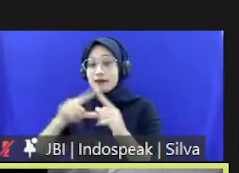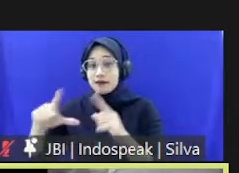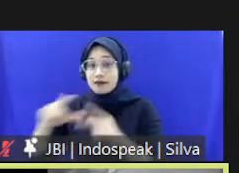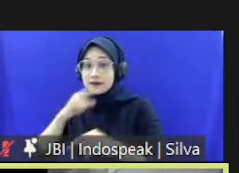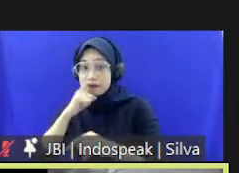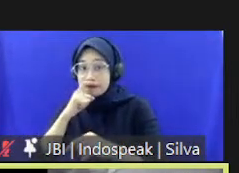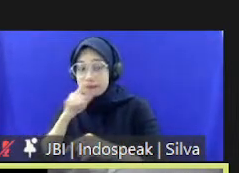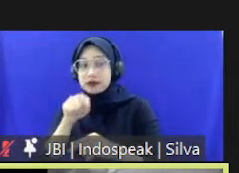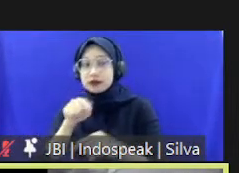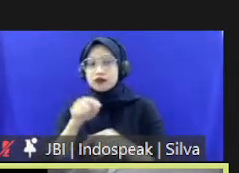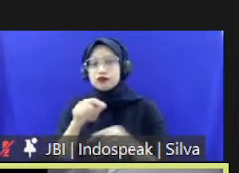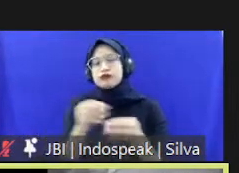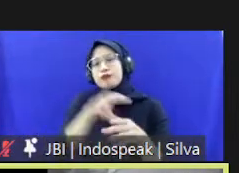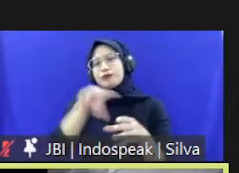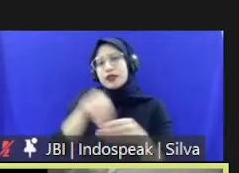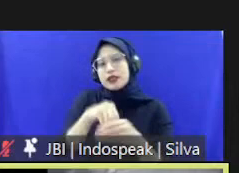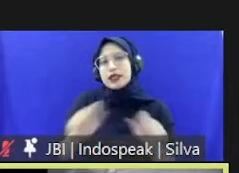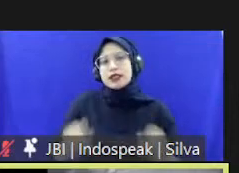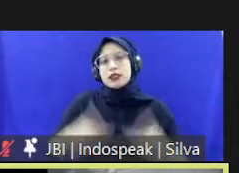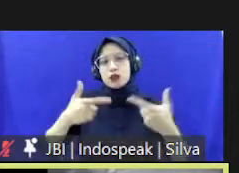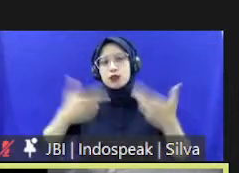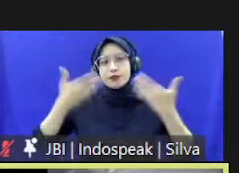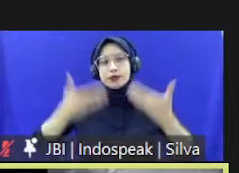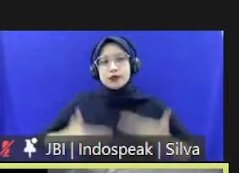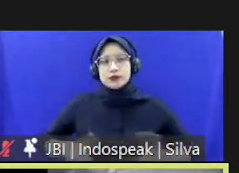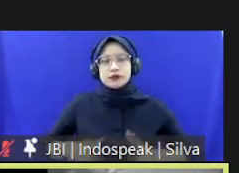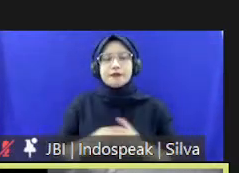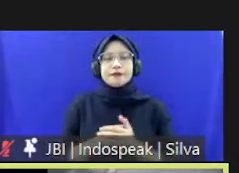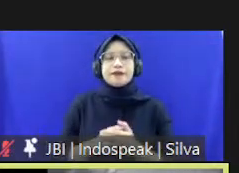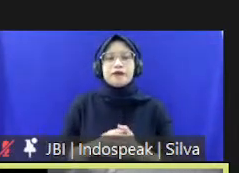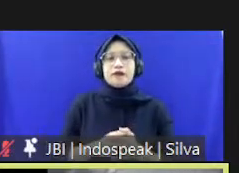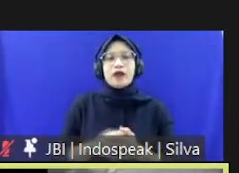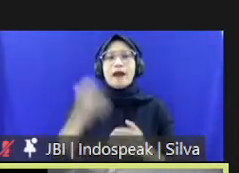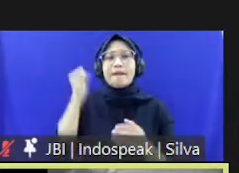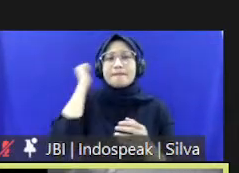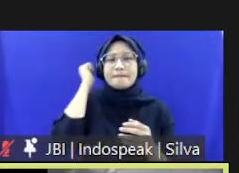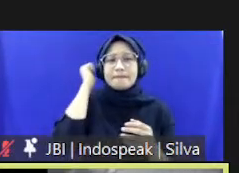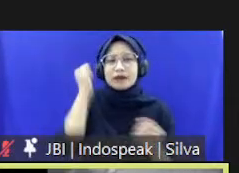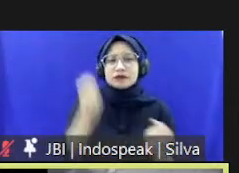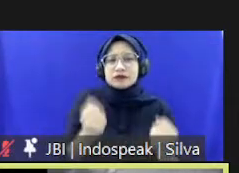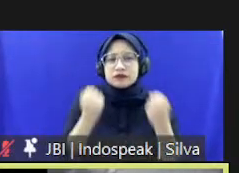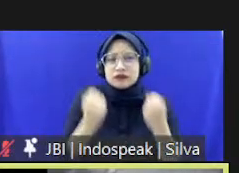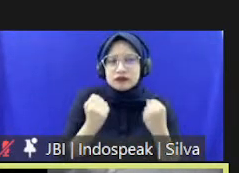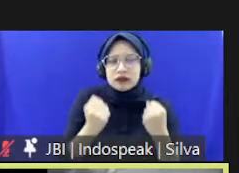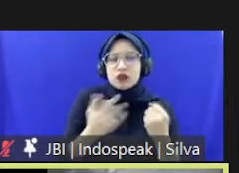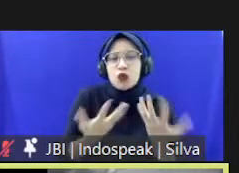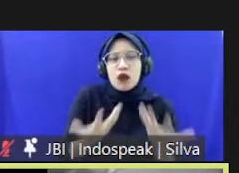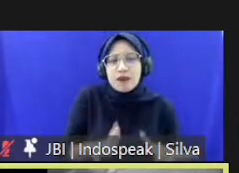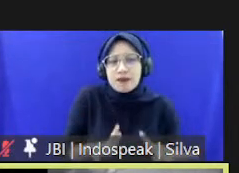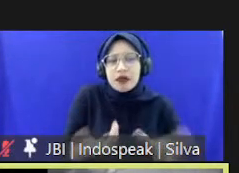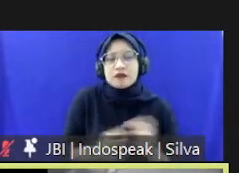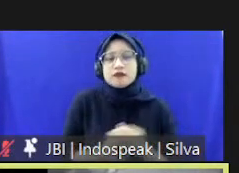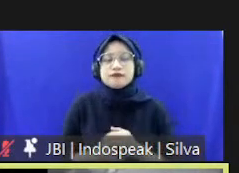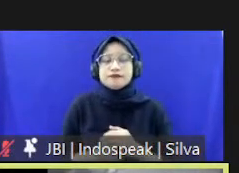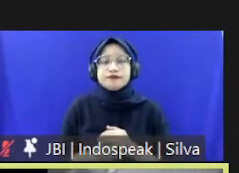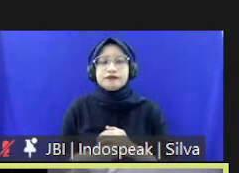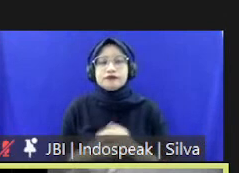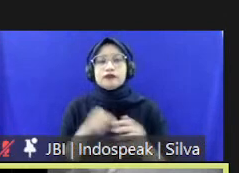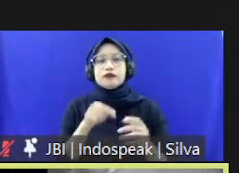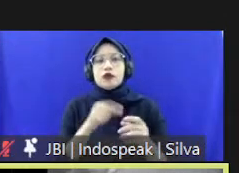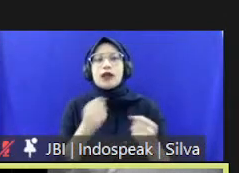been described as maternal health is basically referred to the health of women